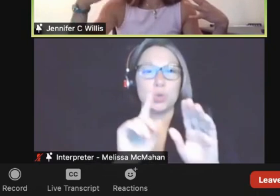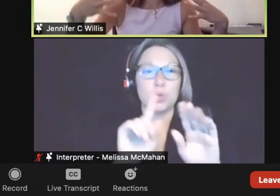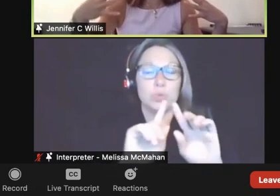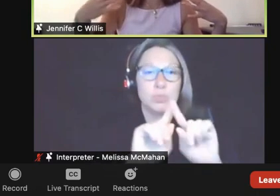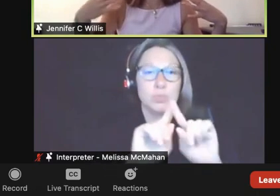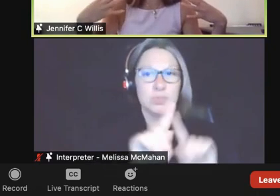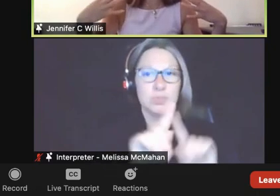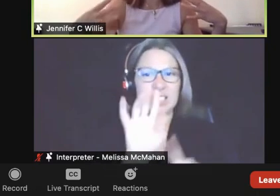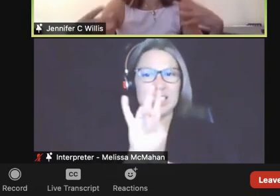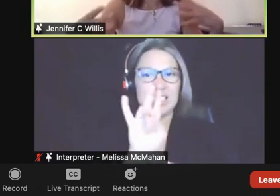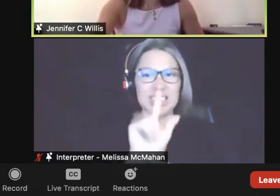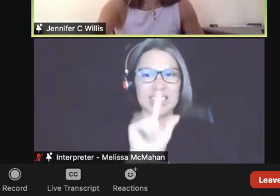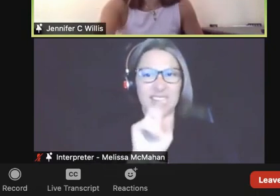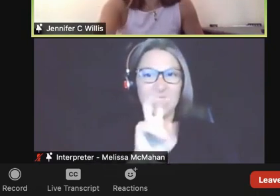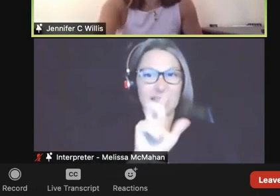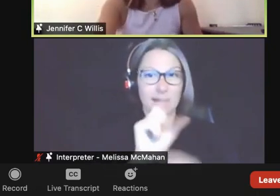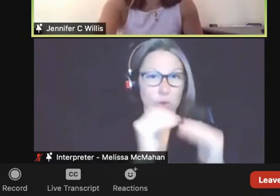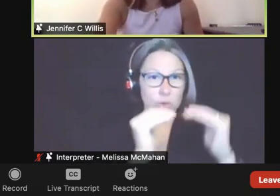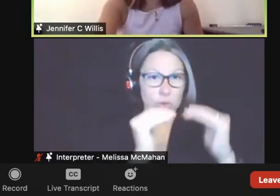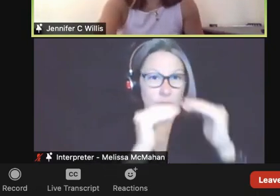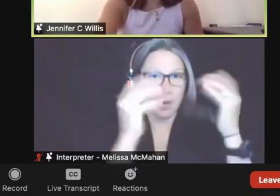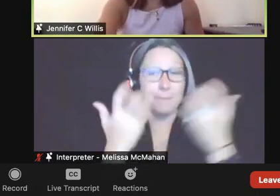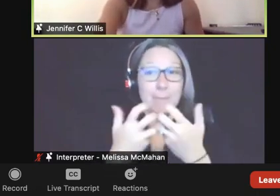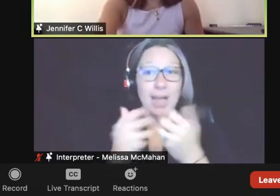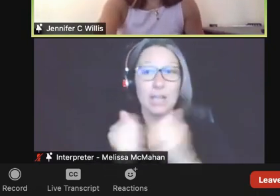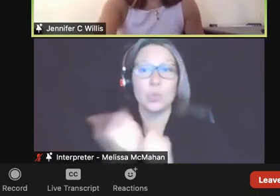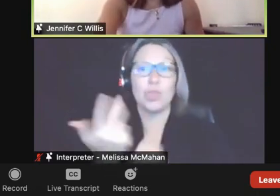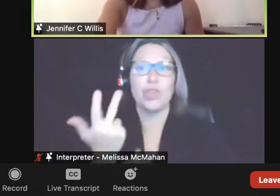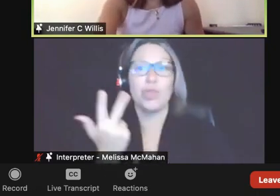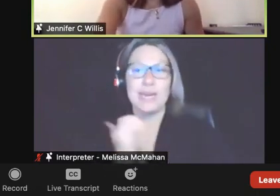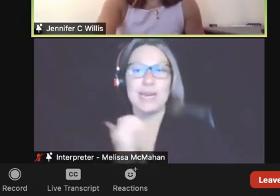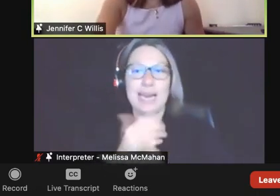itself match up with the 3 in our document.